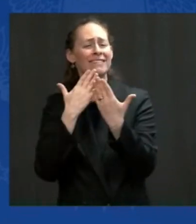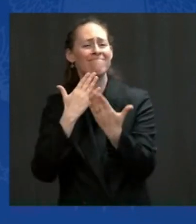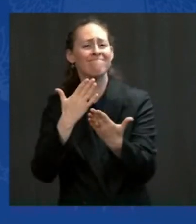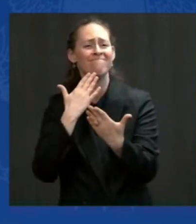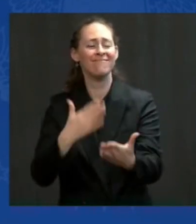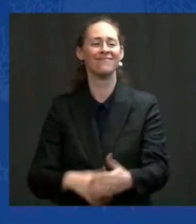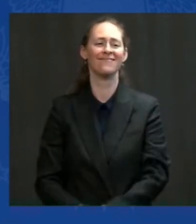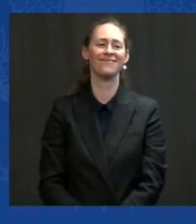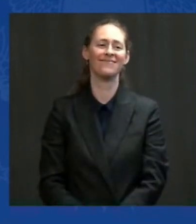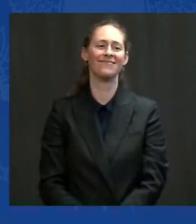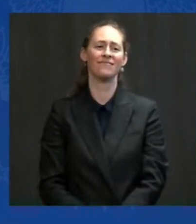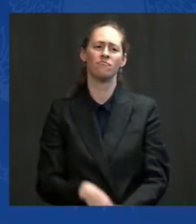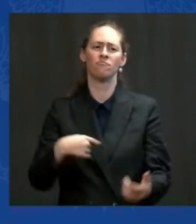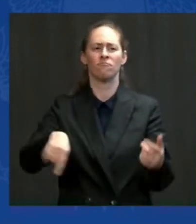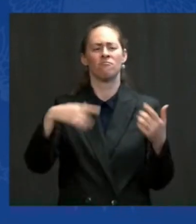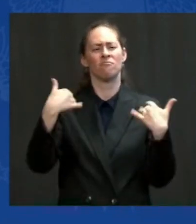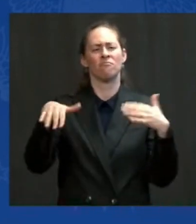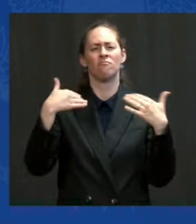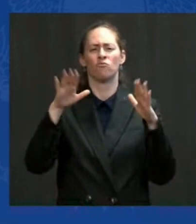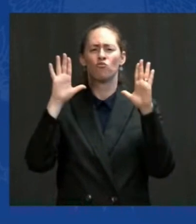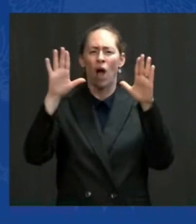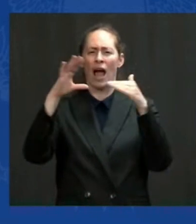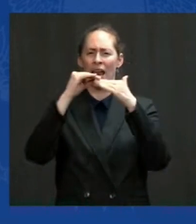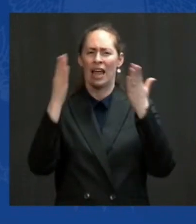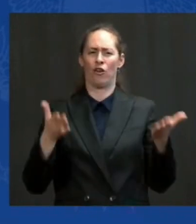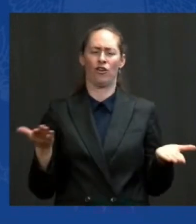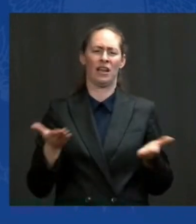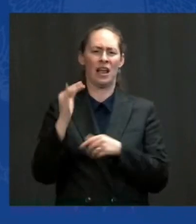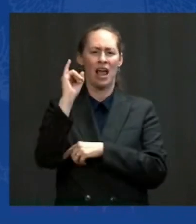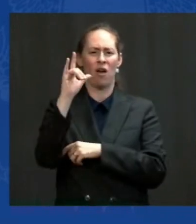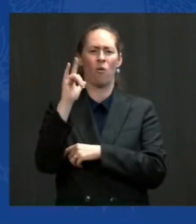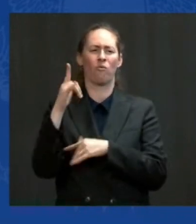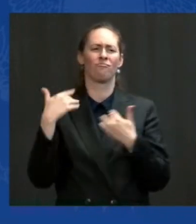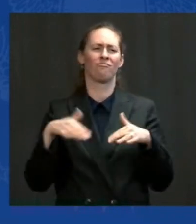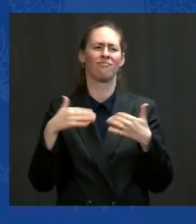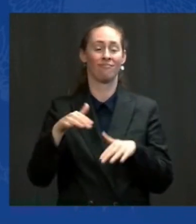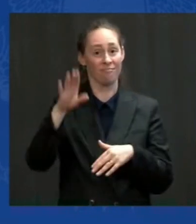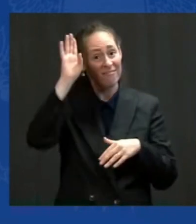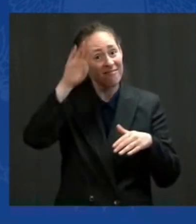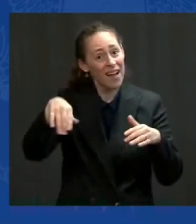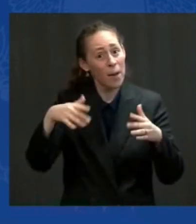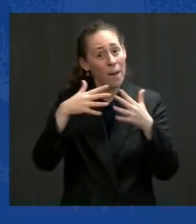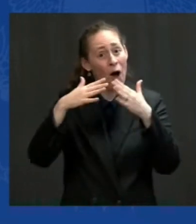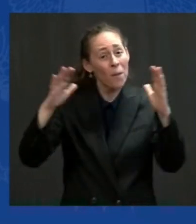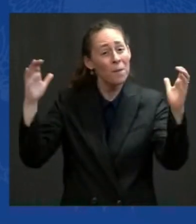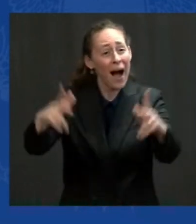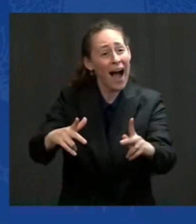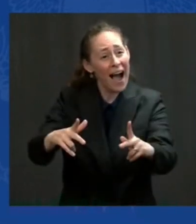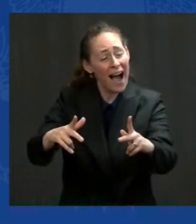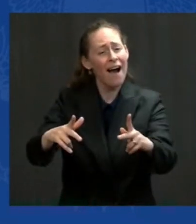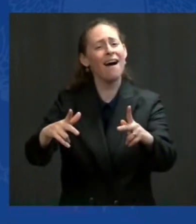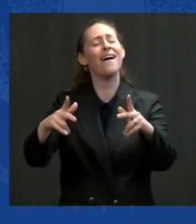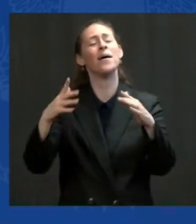leaders. I want you all to, you know, America's back. America's back.